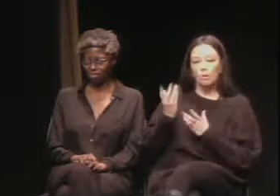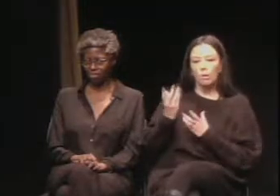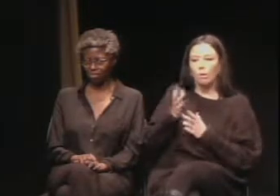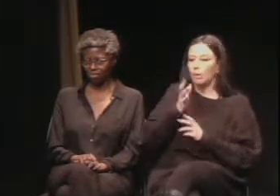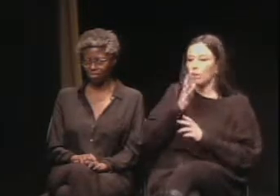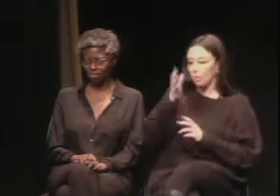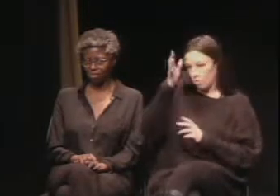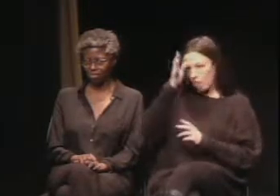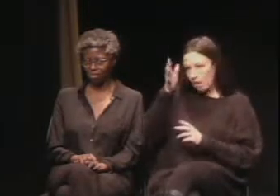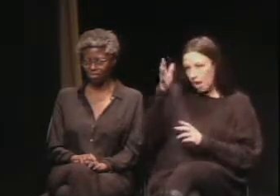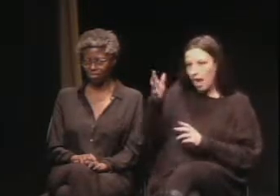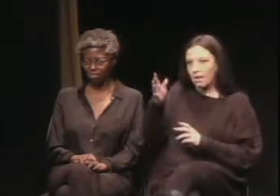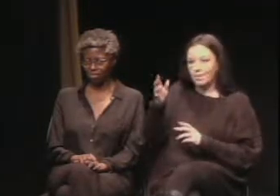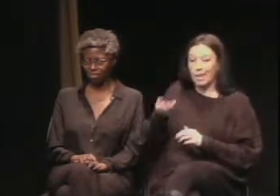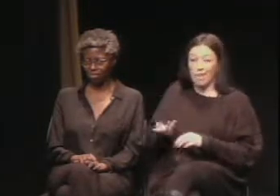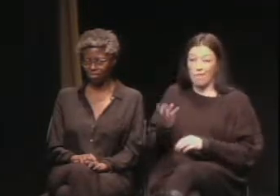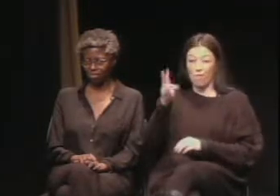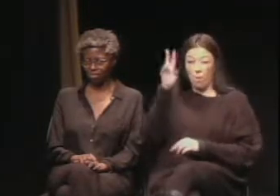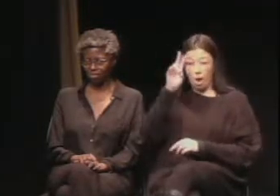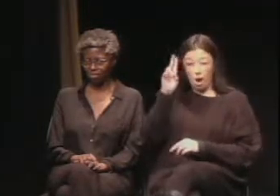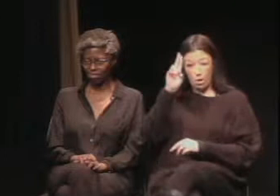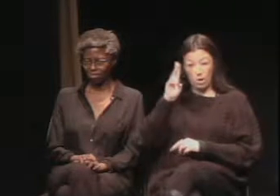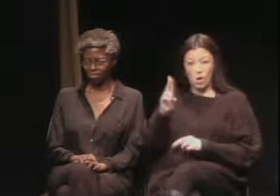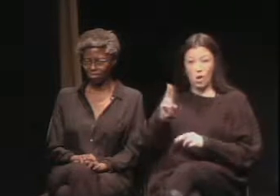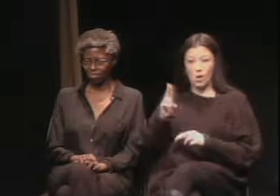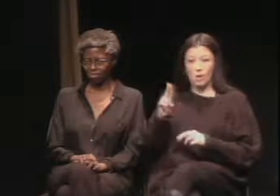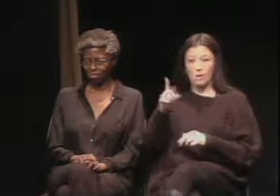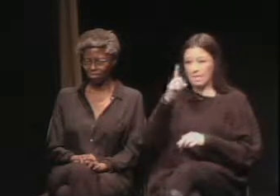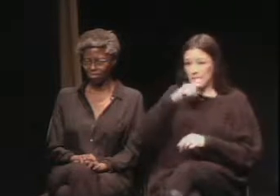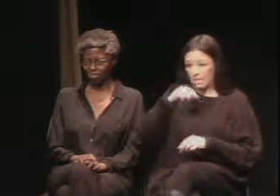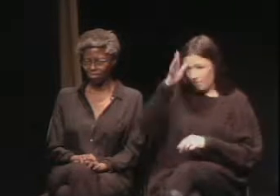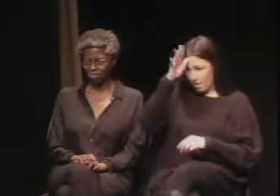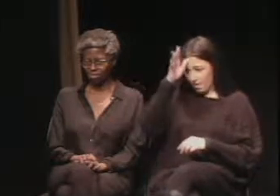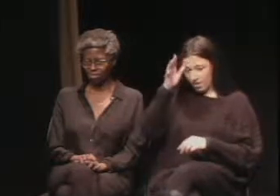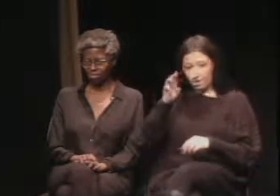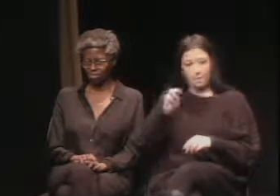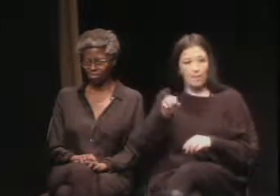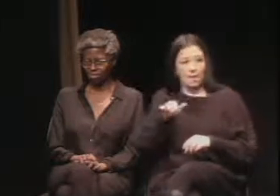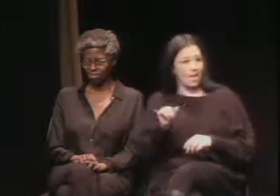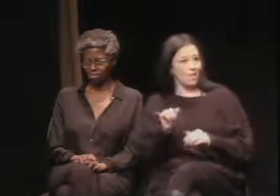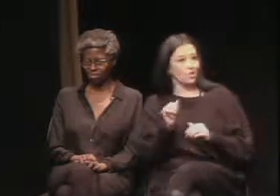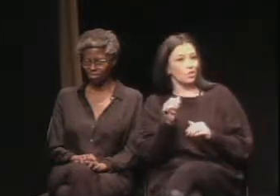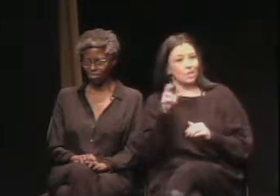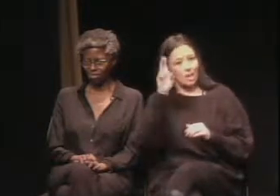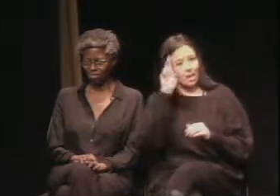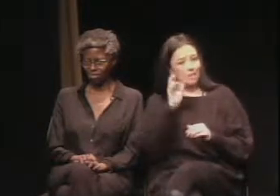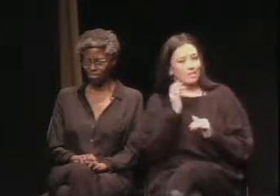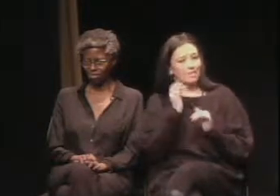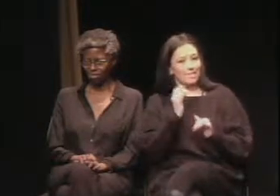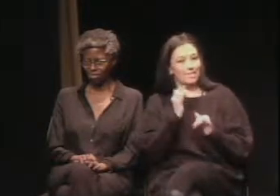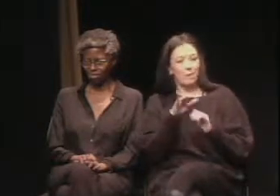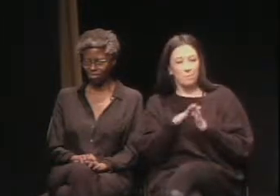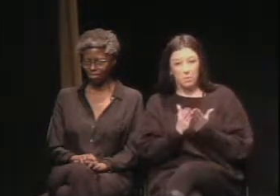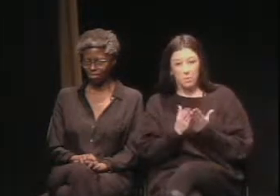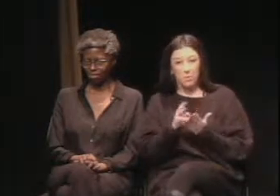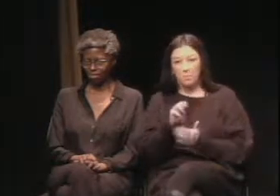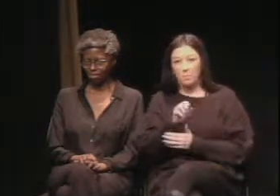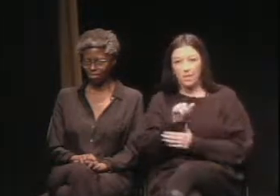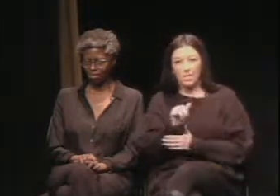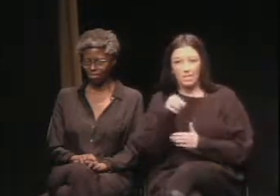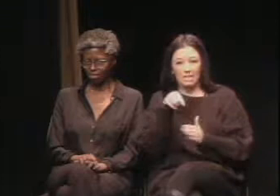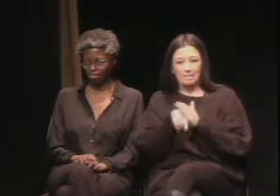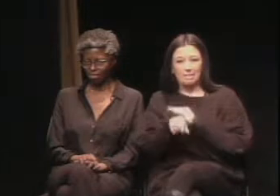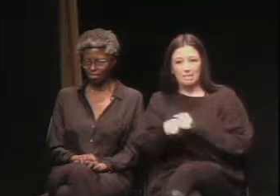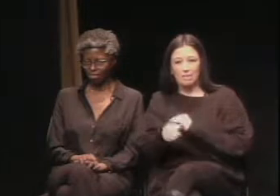Granddaddy, uncles. I had, yeah, four uncles. And Maya Angelou's uncles killed same, her. And they had done the same thing they in the book, right? And killed, right, her